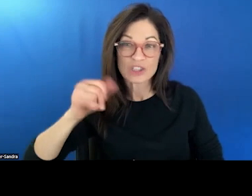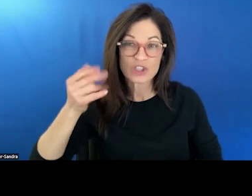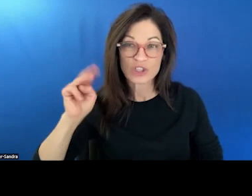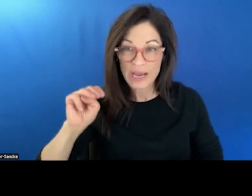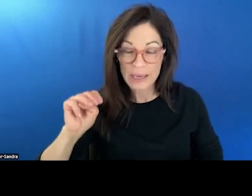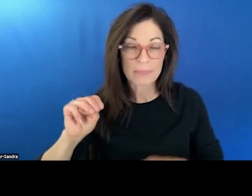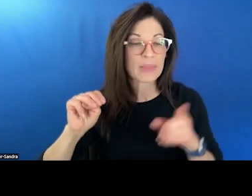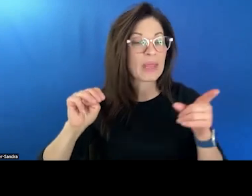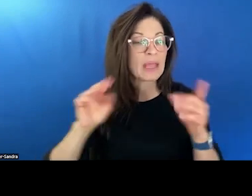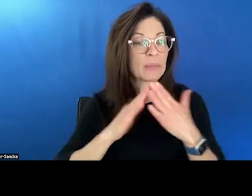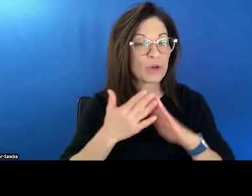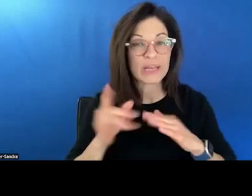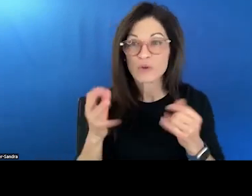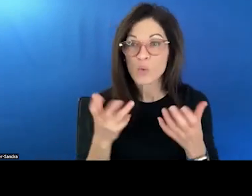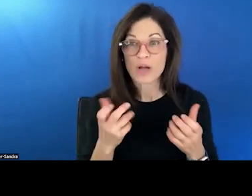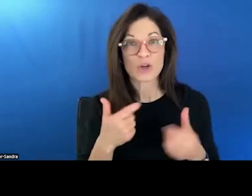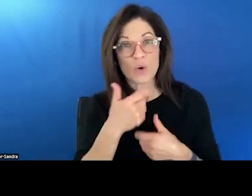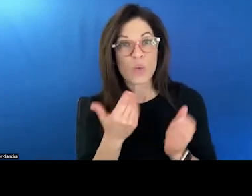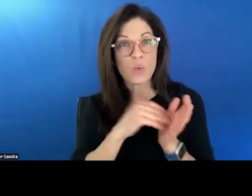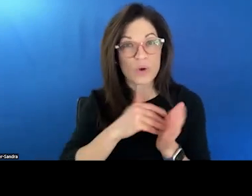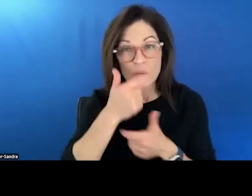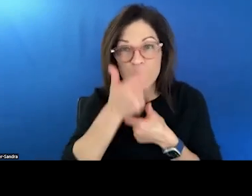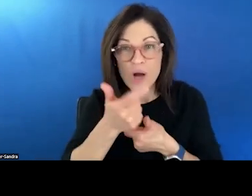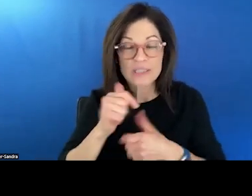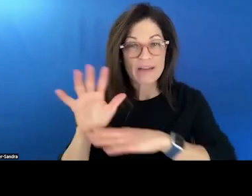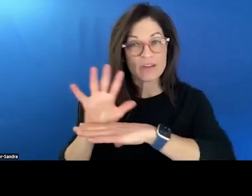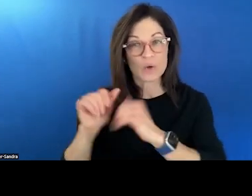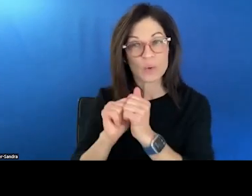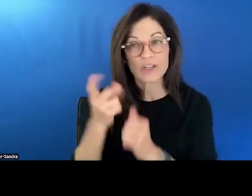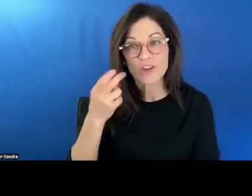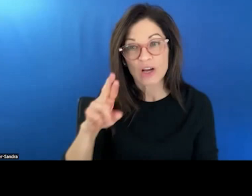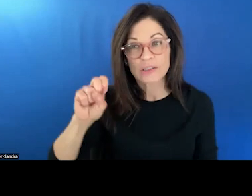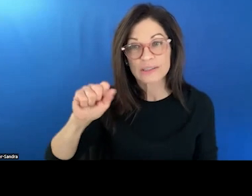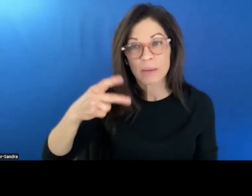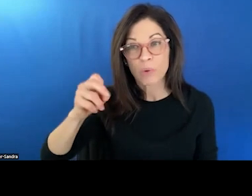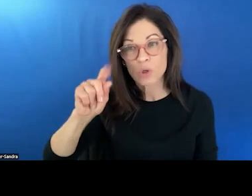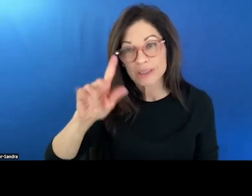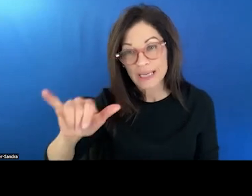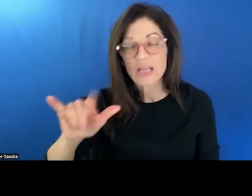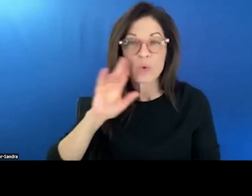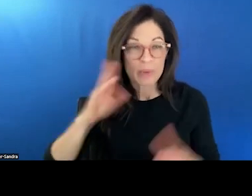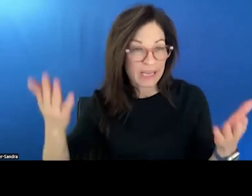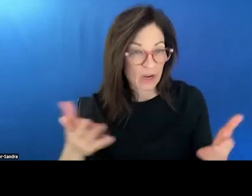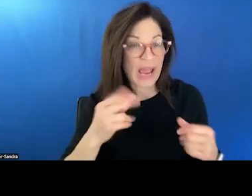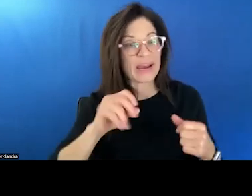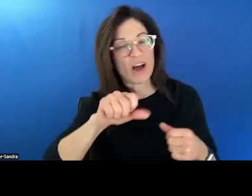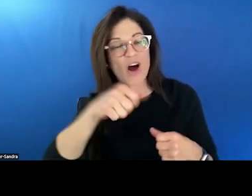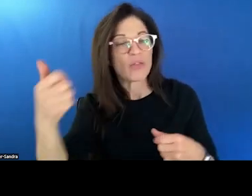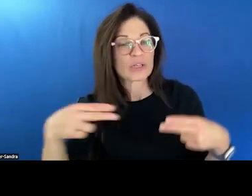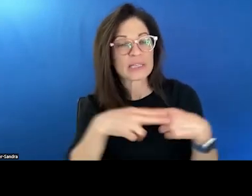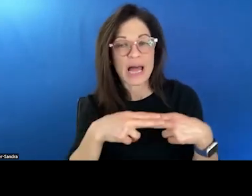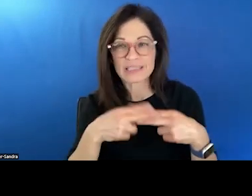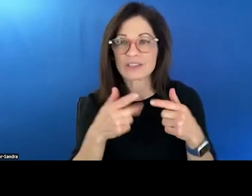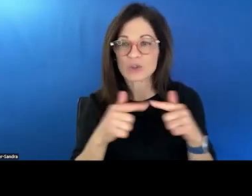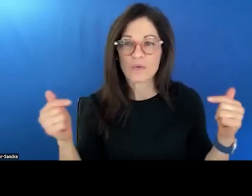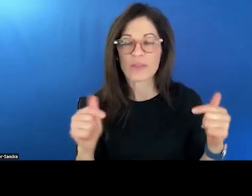chat with Dr. Sapolsky, a video of this episode will be posted here, along with any slides and materials that are also shared